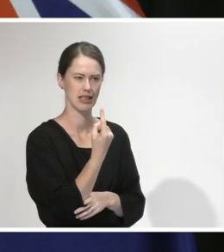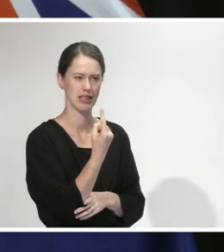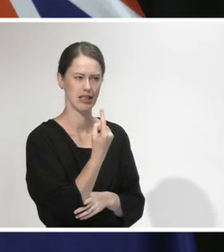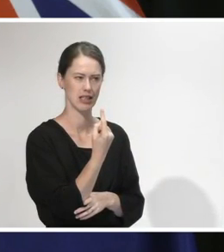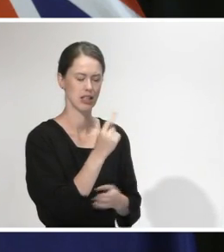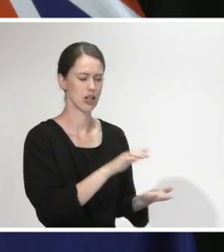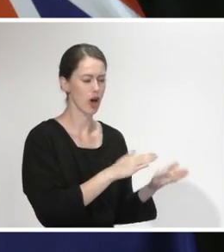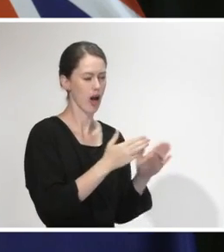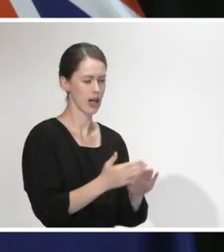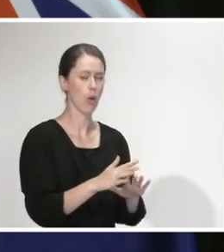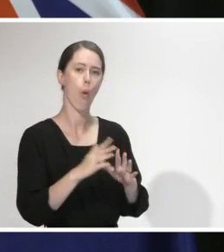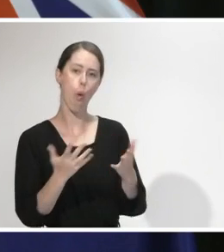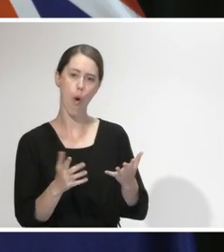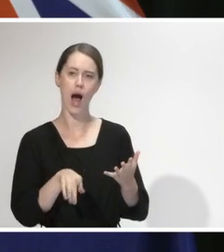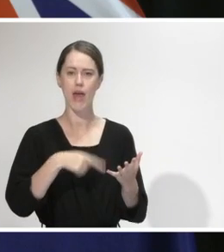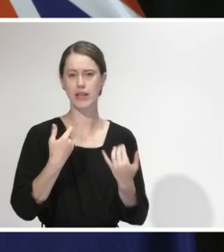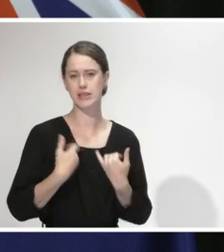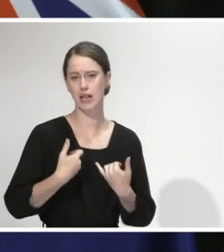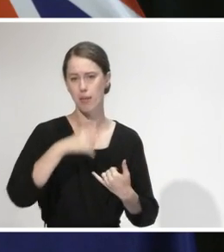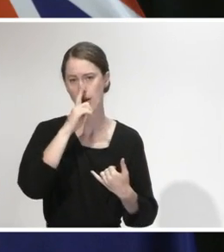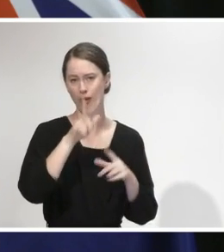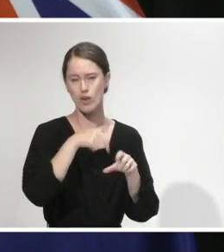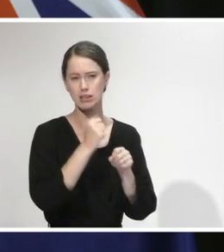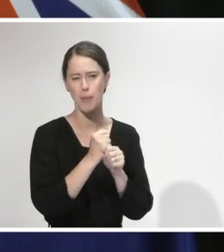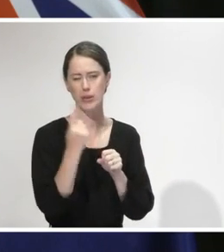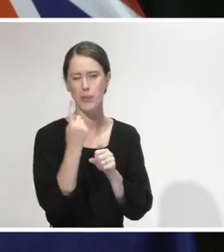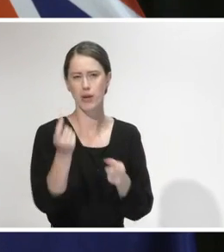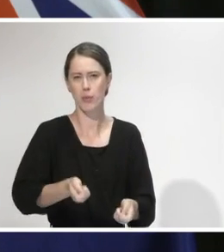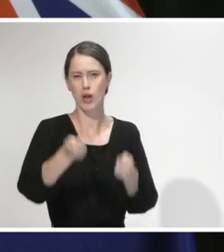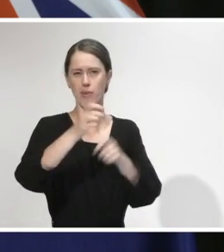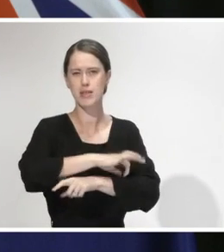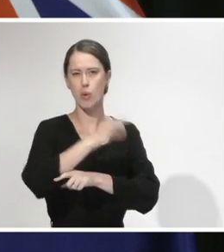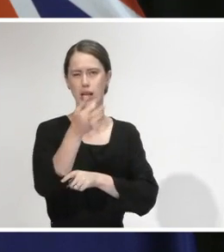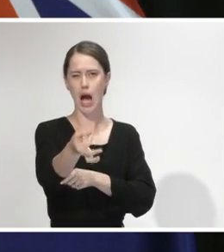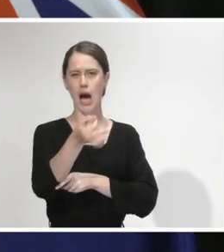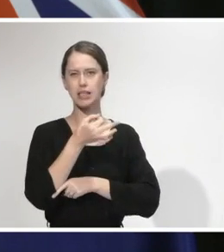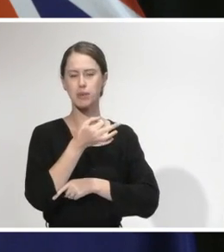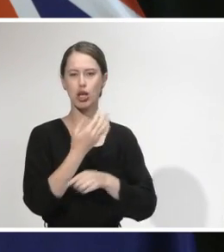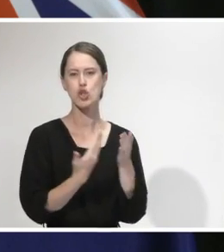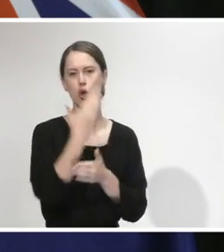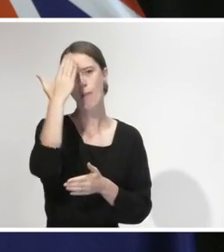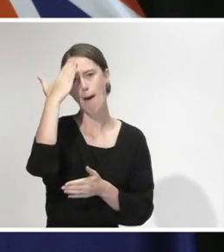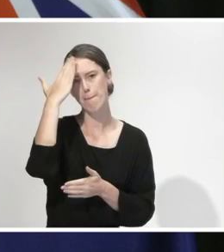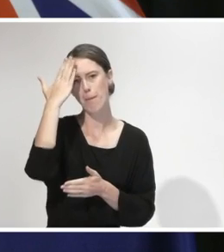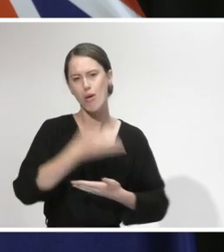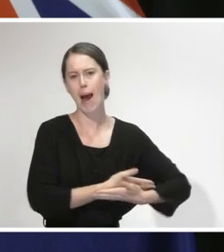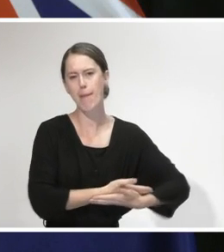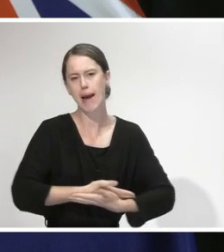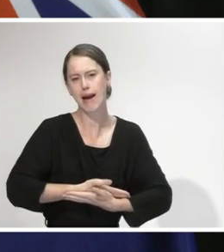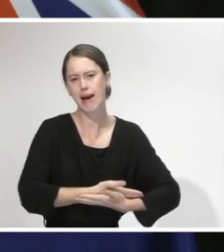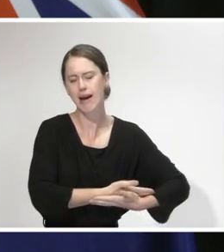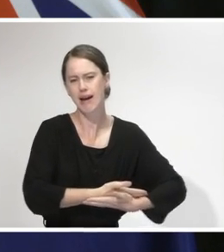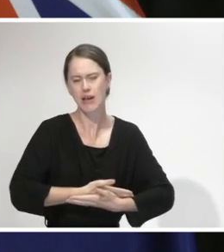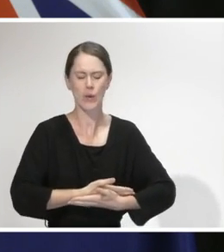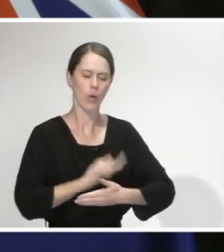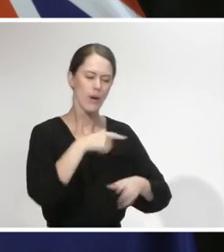others in hospital. And what another example raised with me this morning in Select Committee, of course, is new mothers as well. And so I